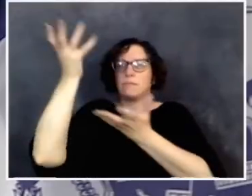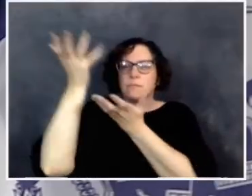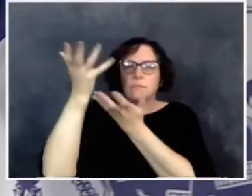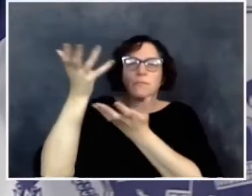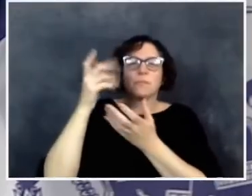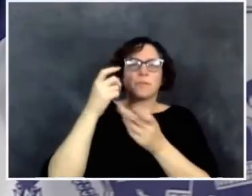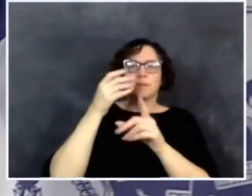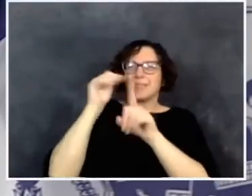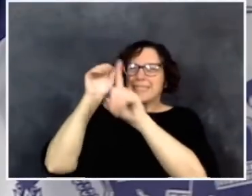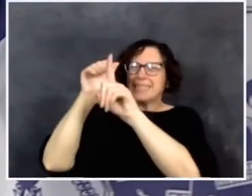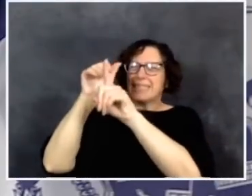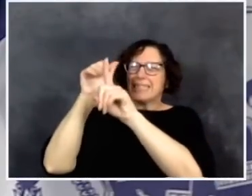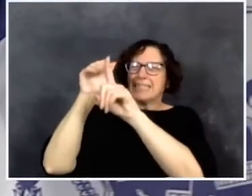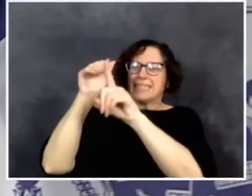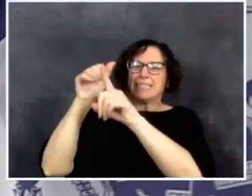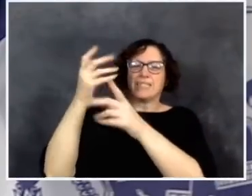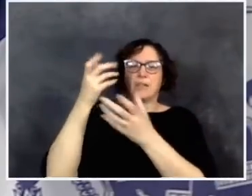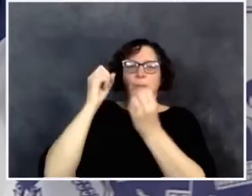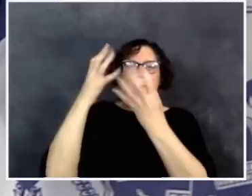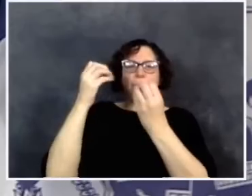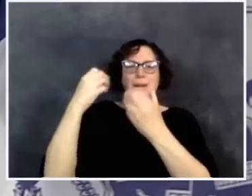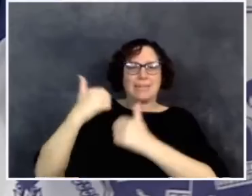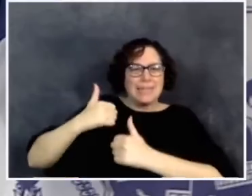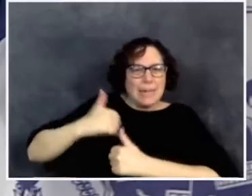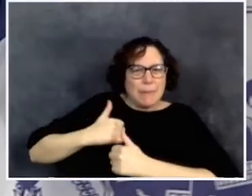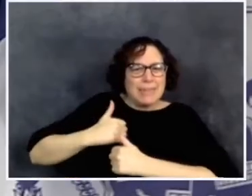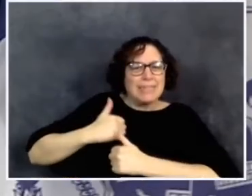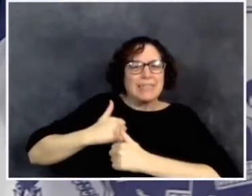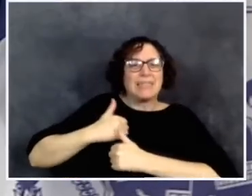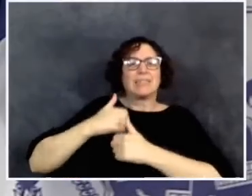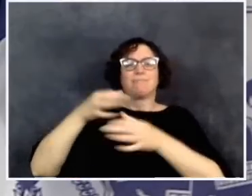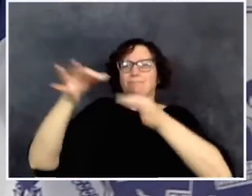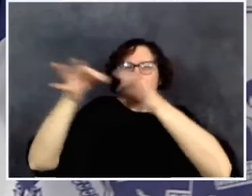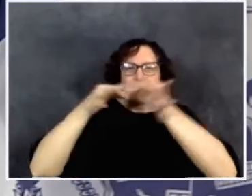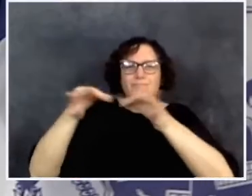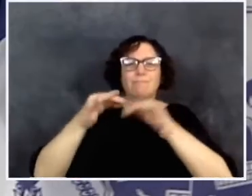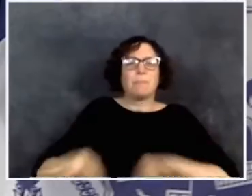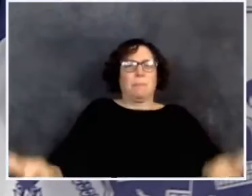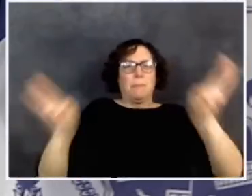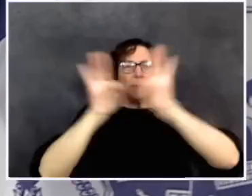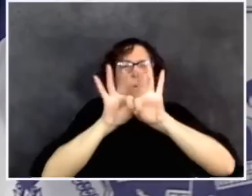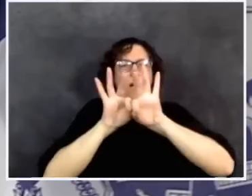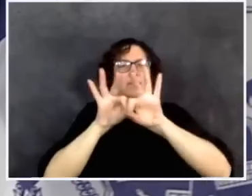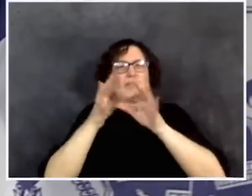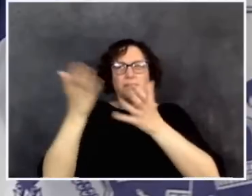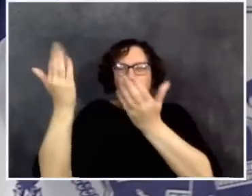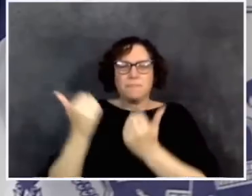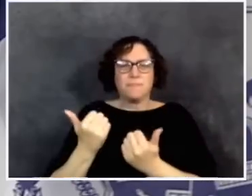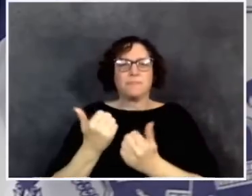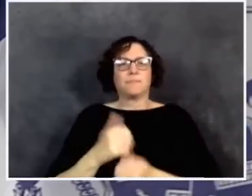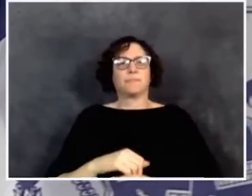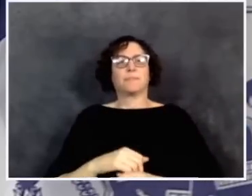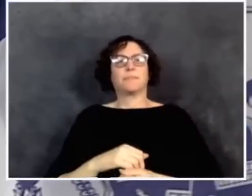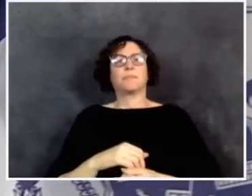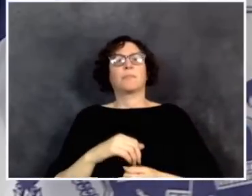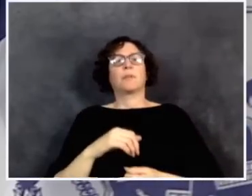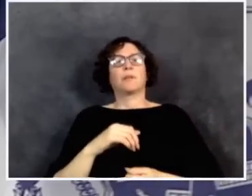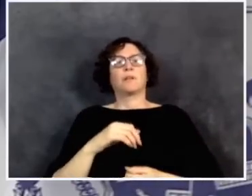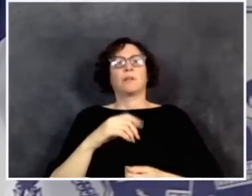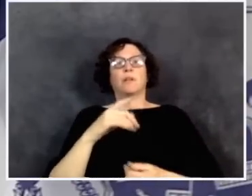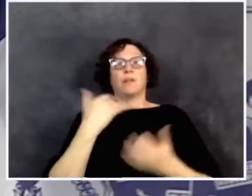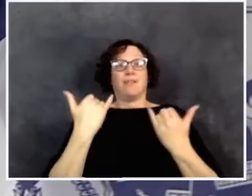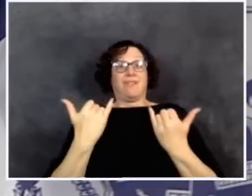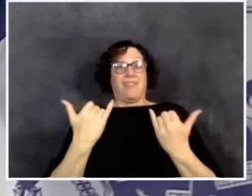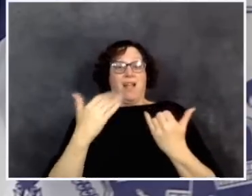crucial that would be. And again, I will always say I have profound differences on what he's doing right now with the stimulus, where he's